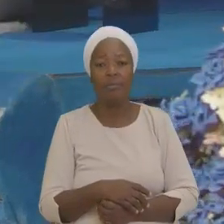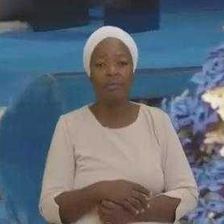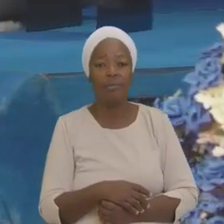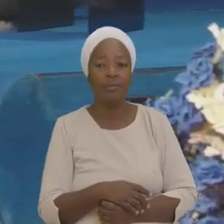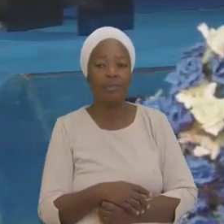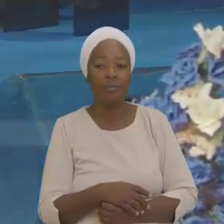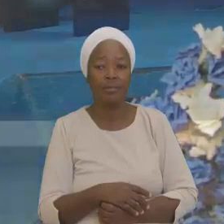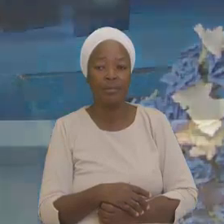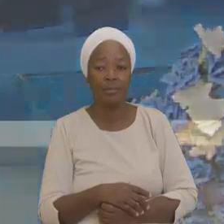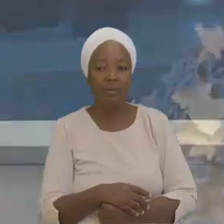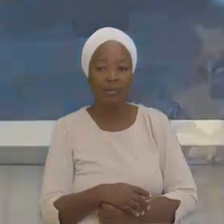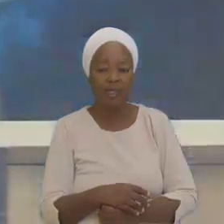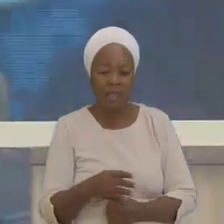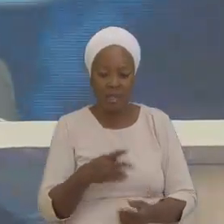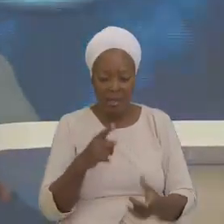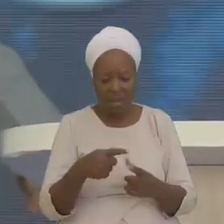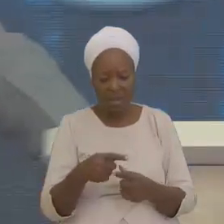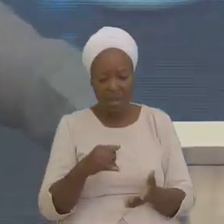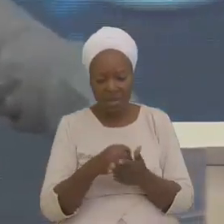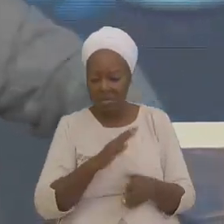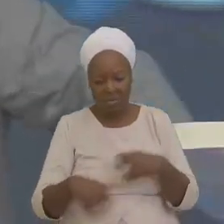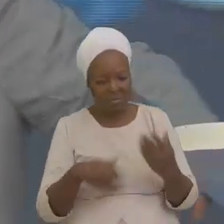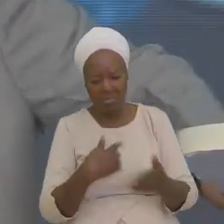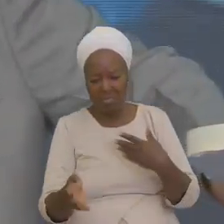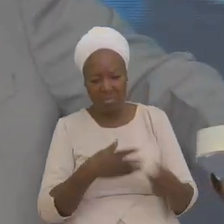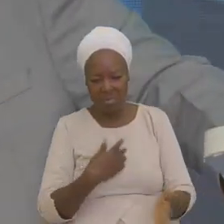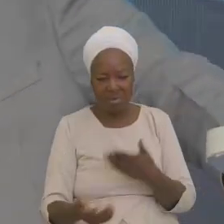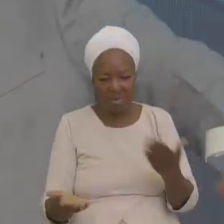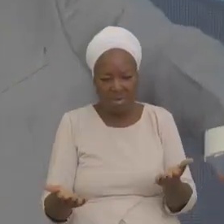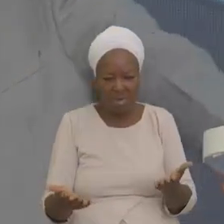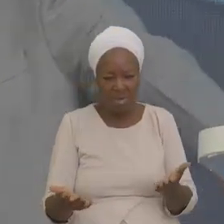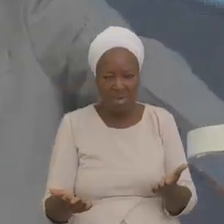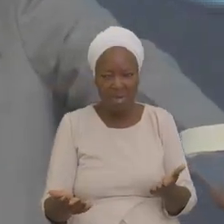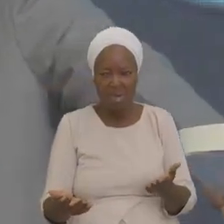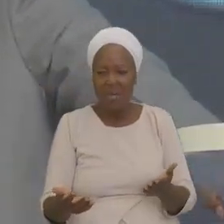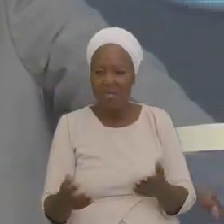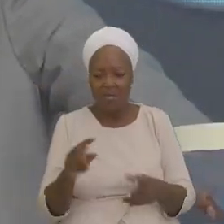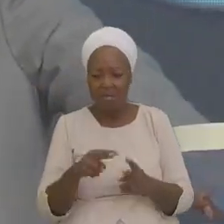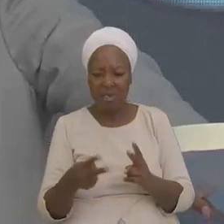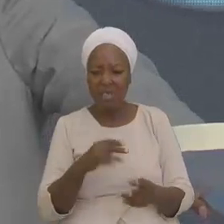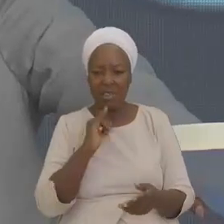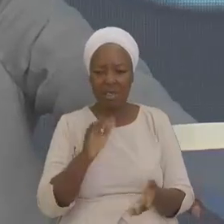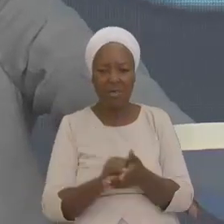Now, it doesn't matter whether I know or not, I'm not the cleanser of your temple.